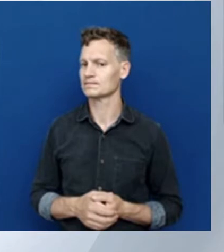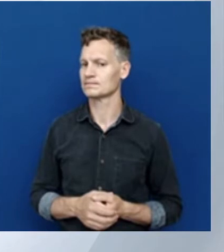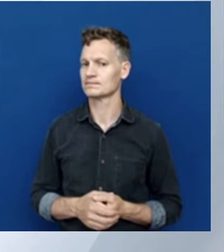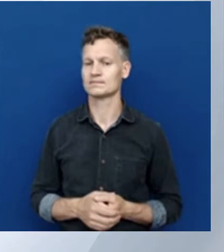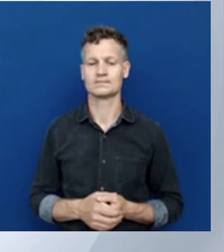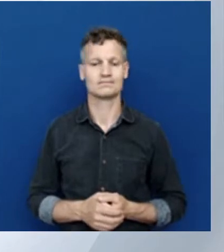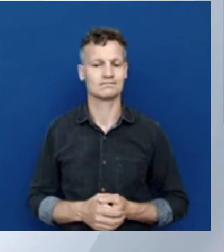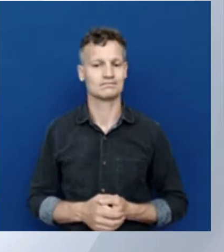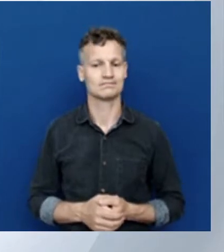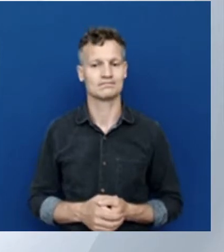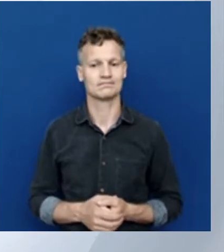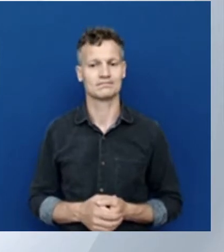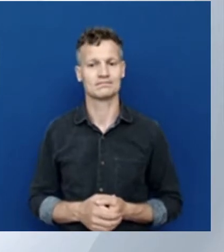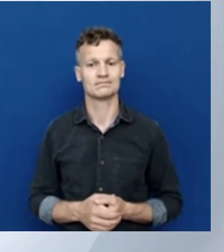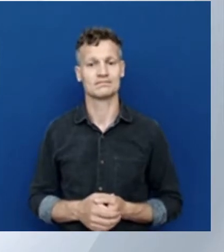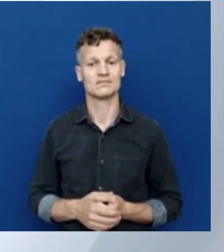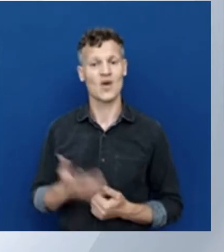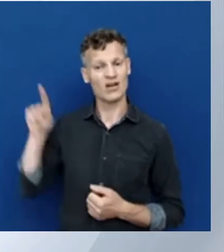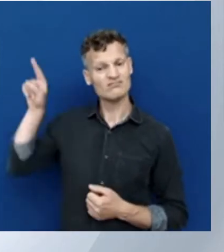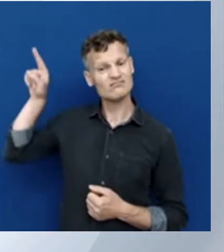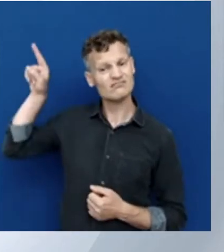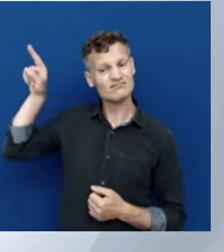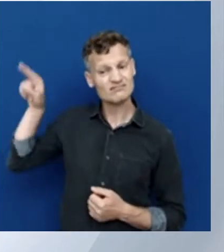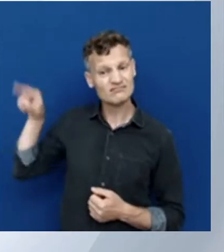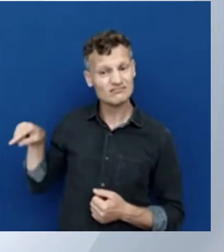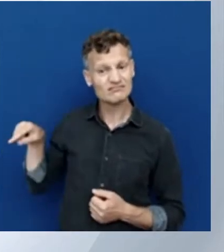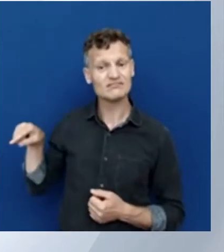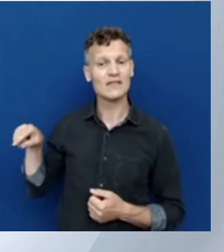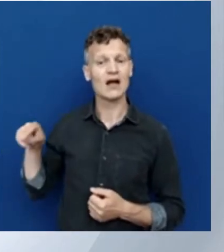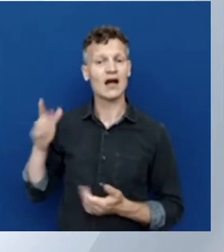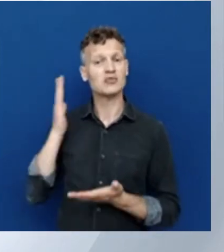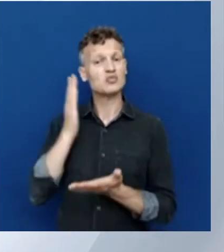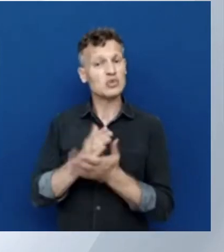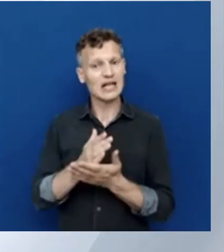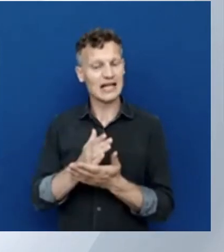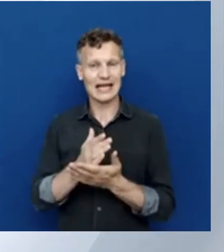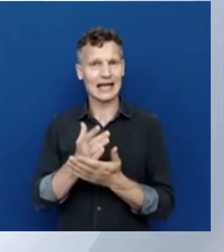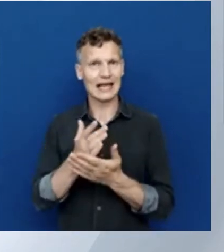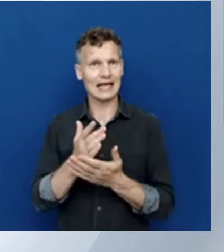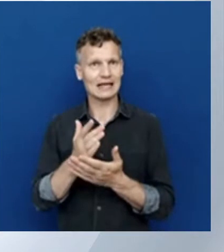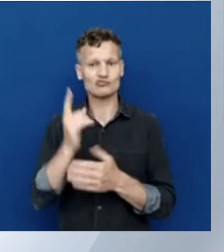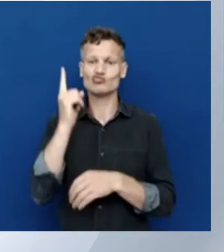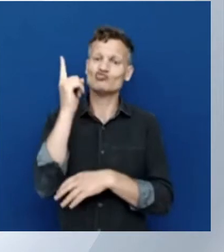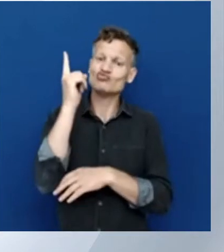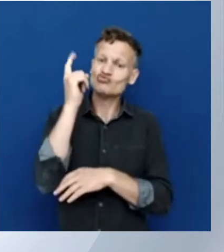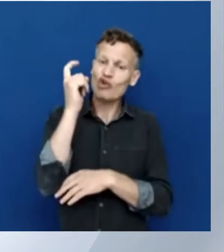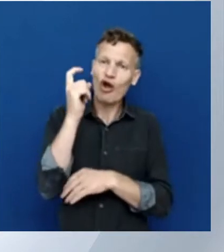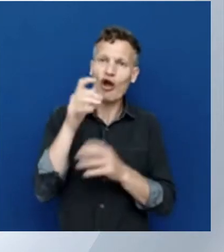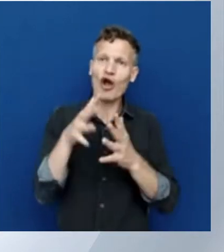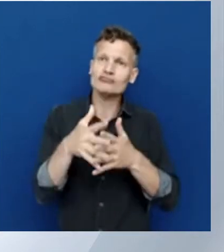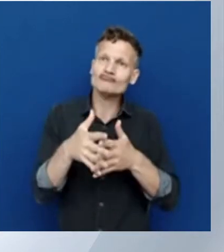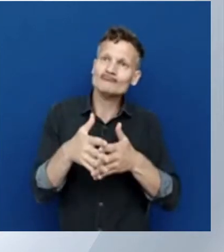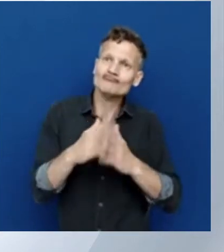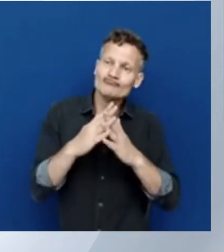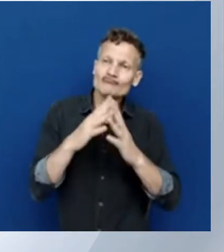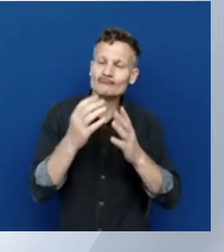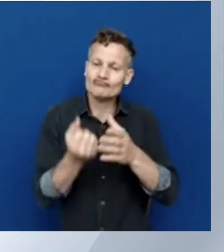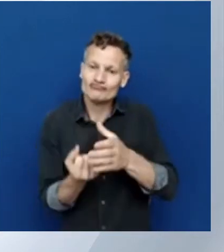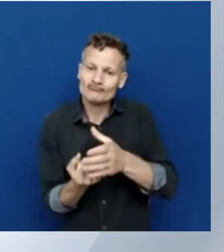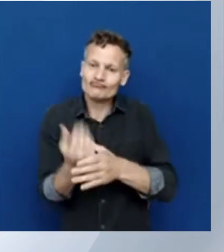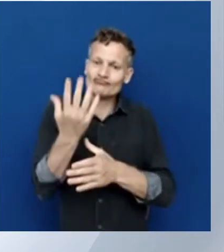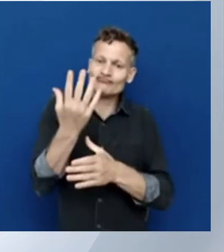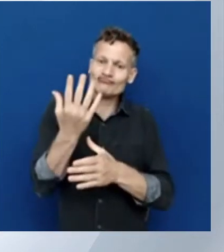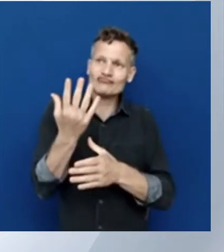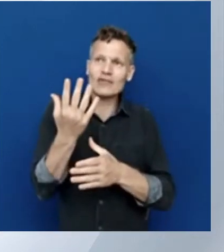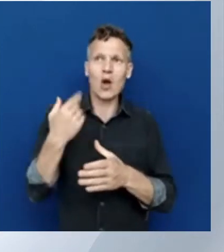more. And the Agile Manifesto really came to fruition and kind of really drove the idea that we know how to build